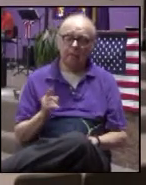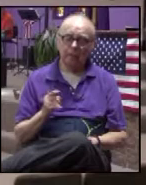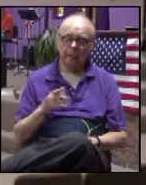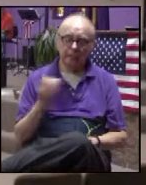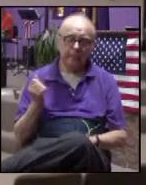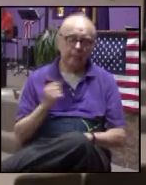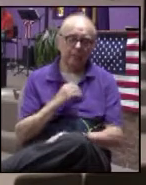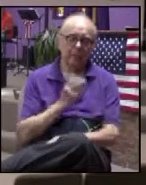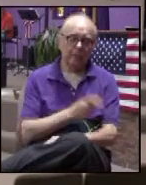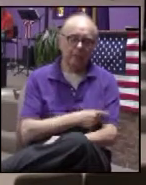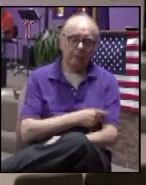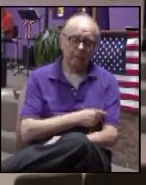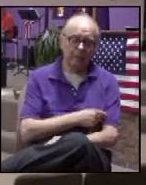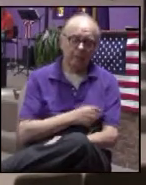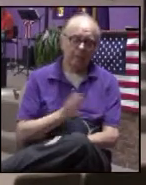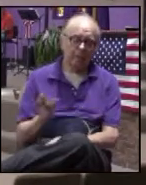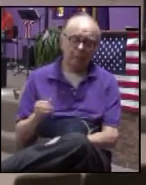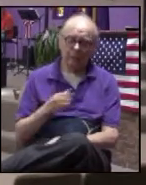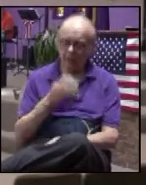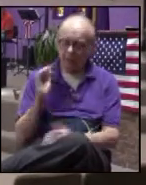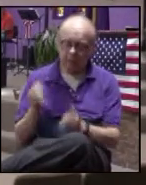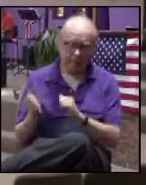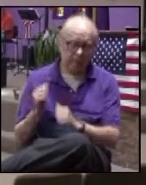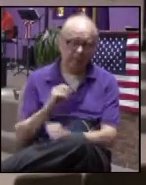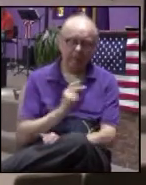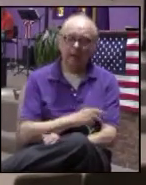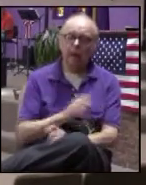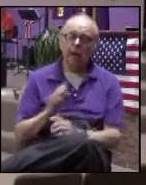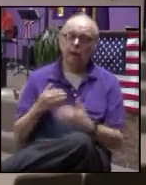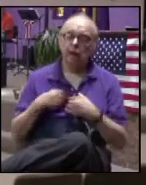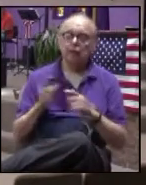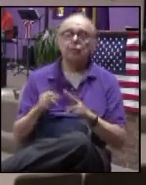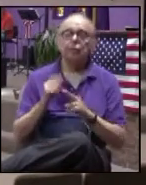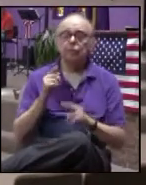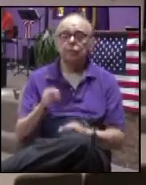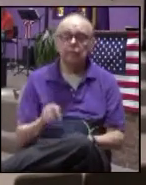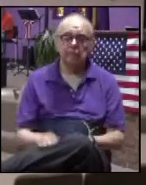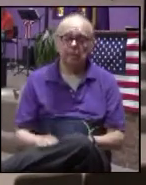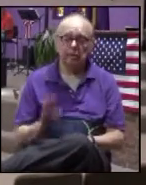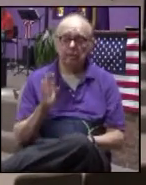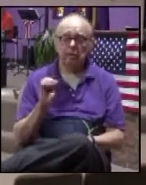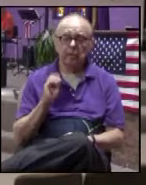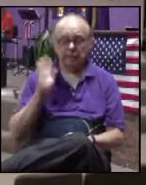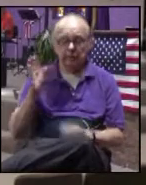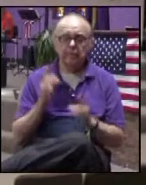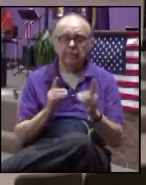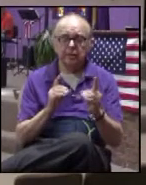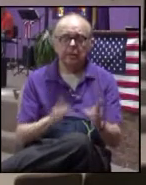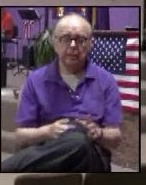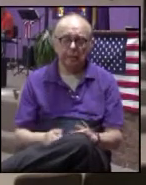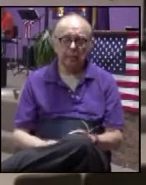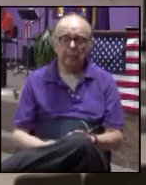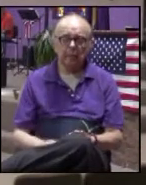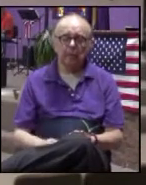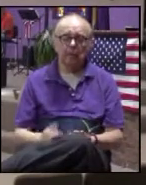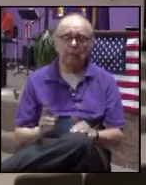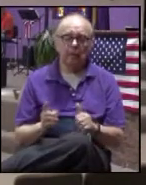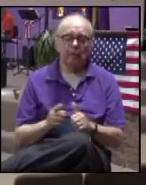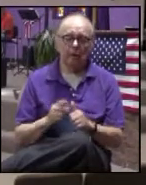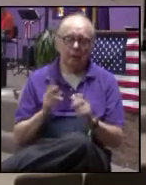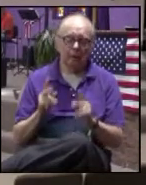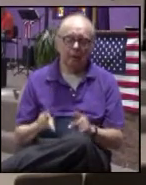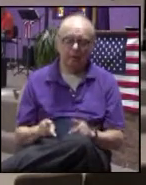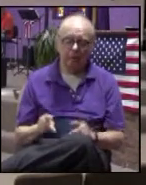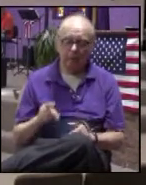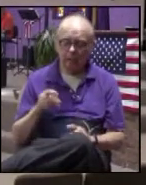that, Shmisha? The person who has the greatest authority chose you to be his disciple. The person that we can